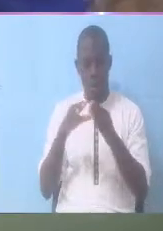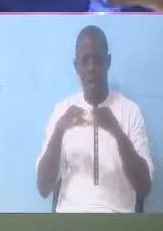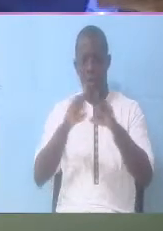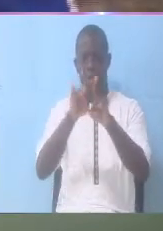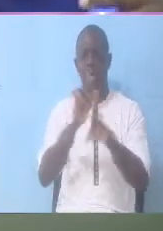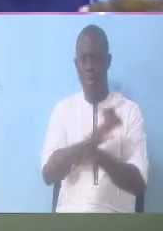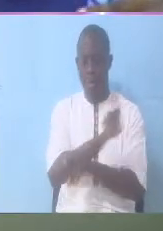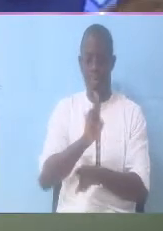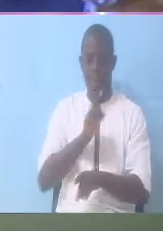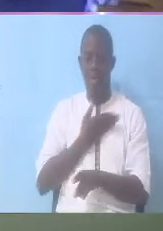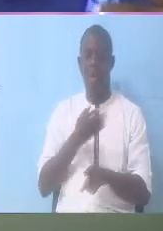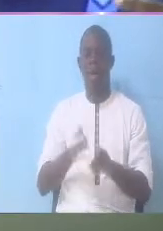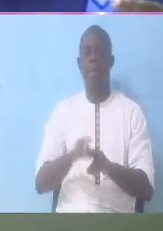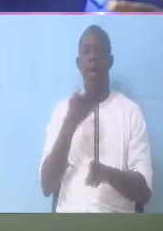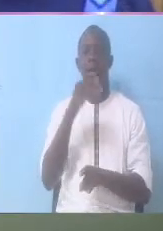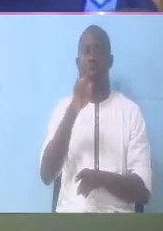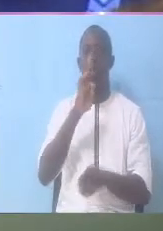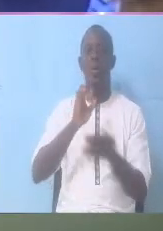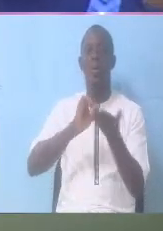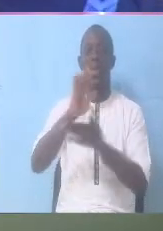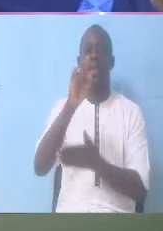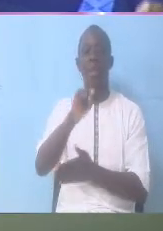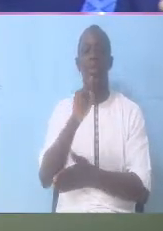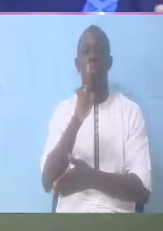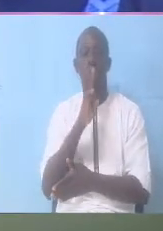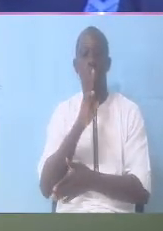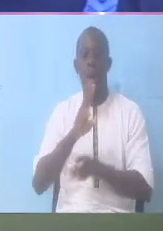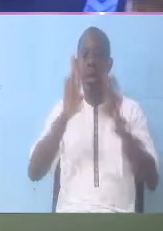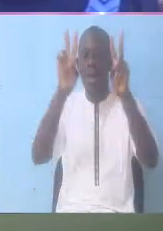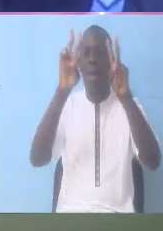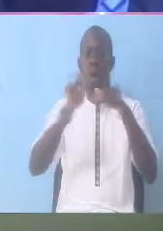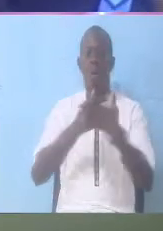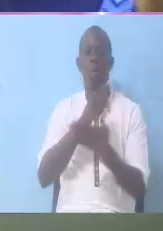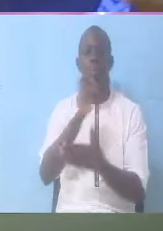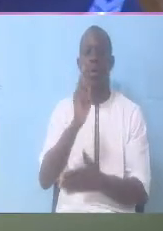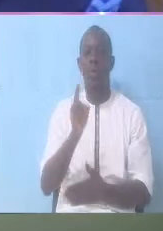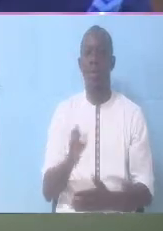Was that authorized by Jammeh? Yes, sir.